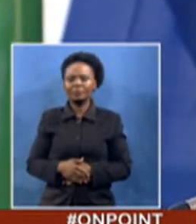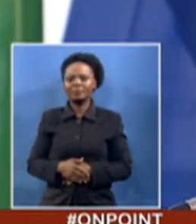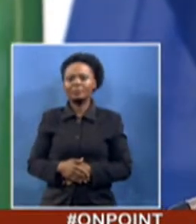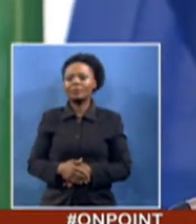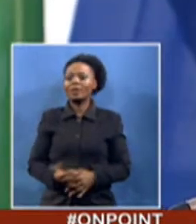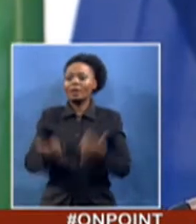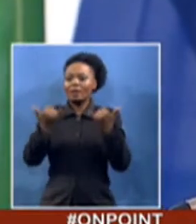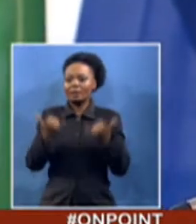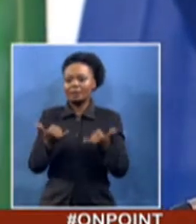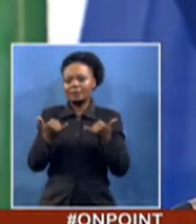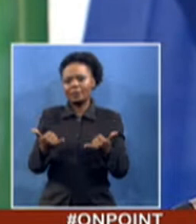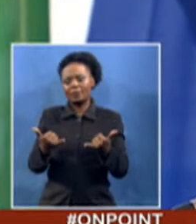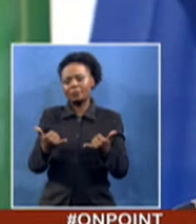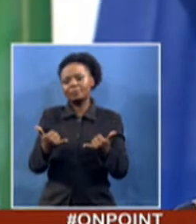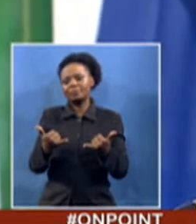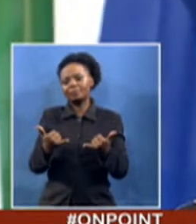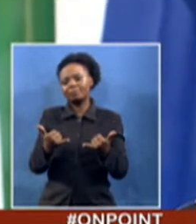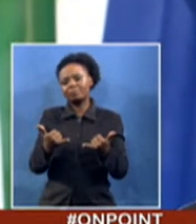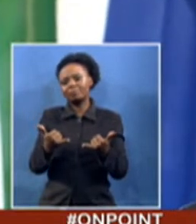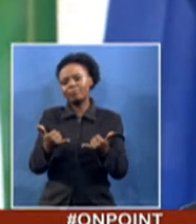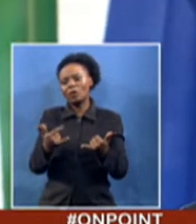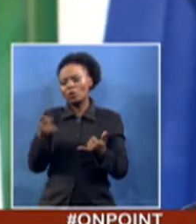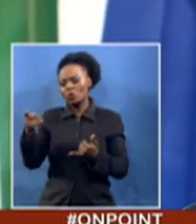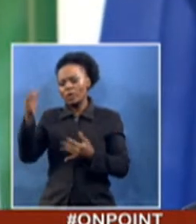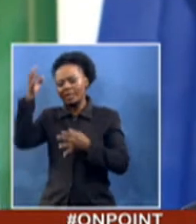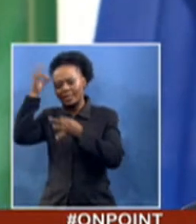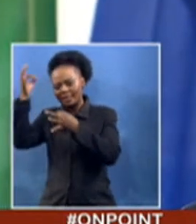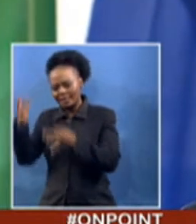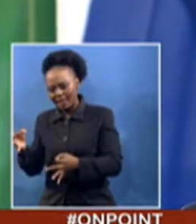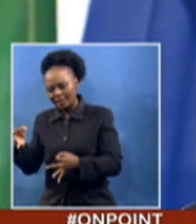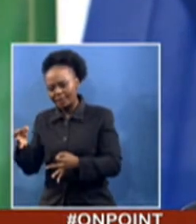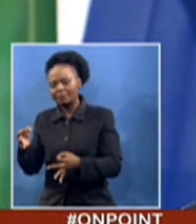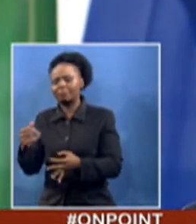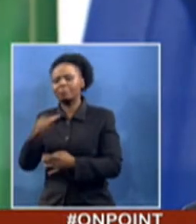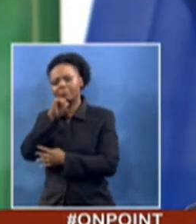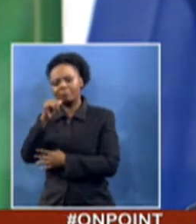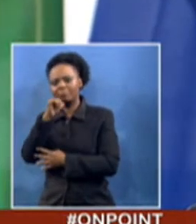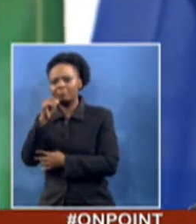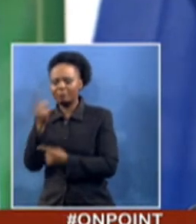to this area, it's an honor to us. It's an